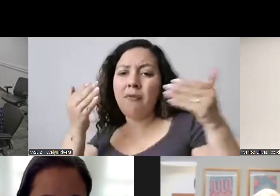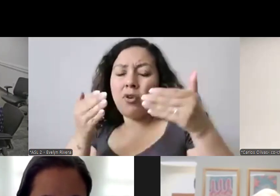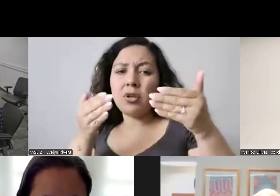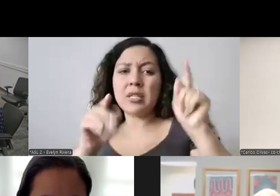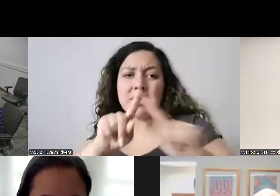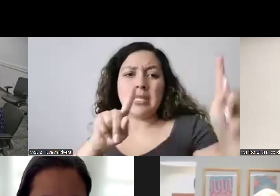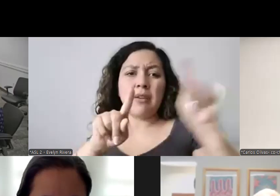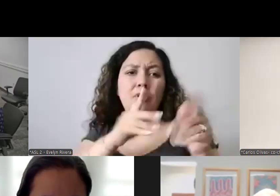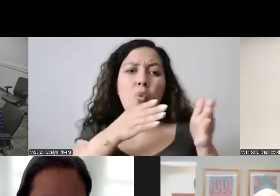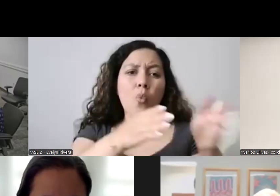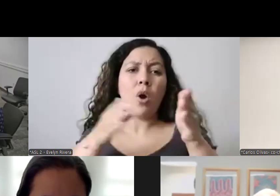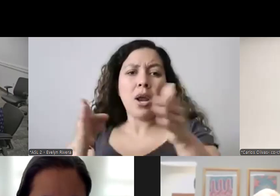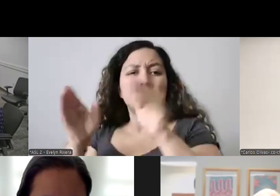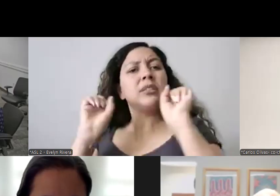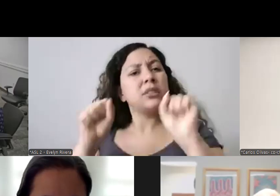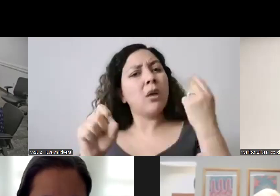most useful